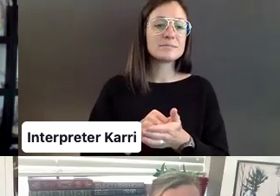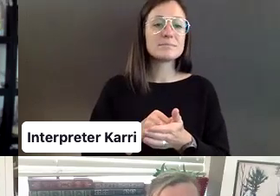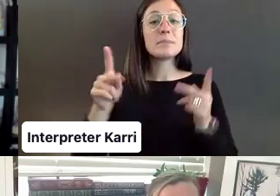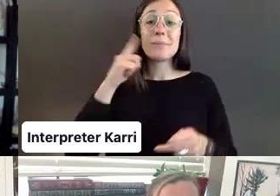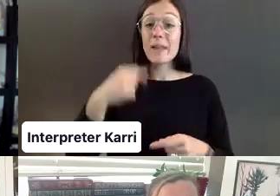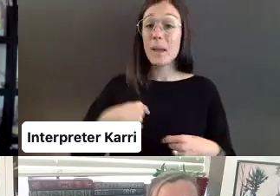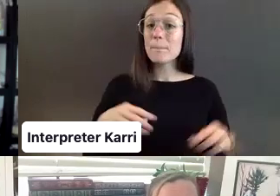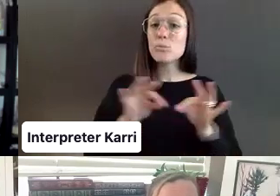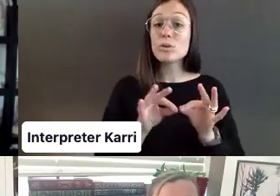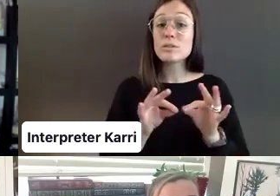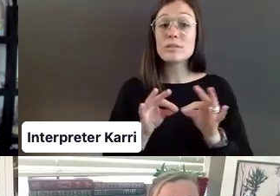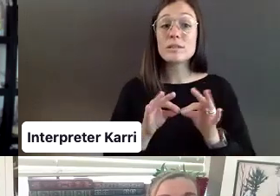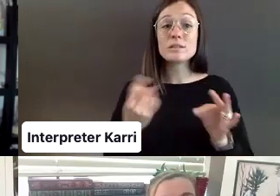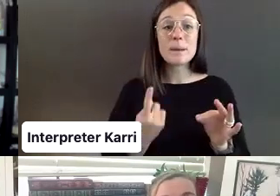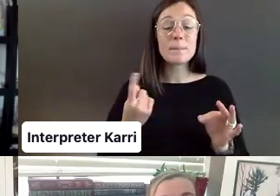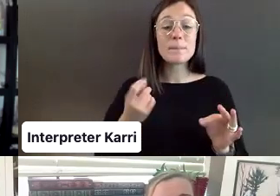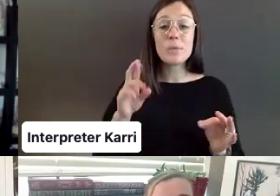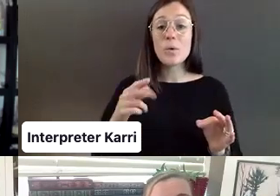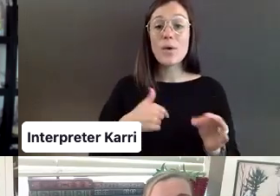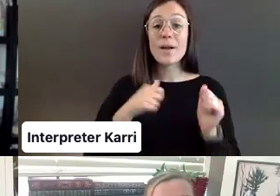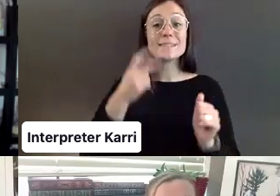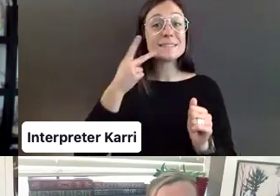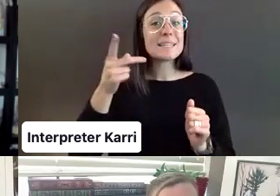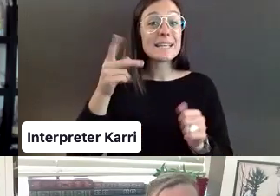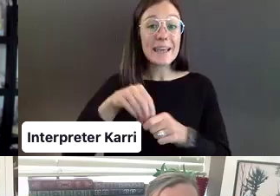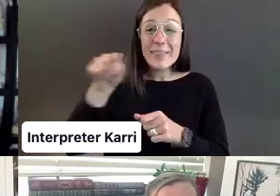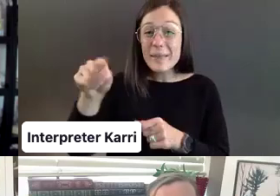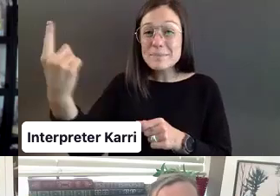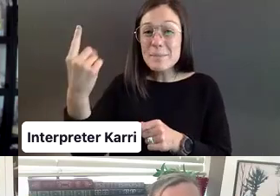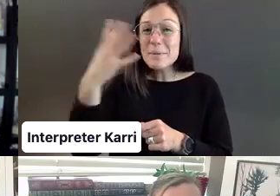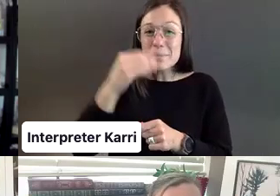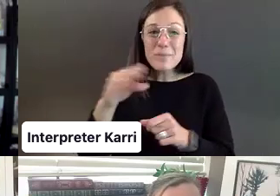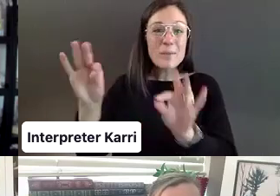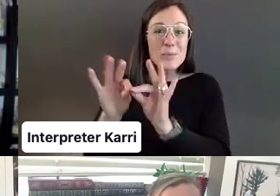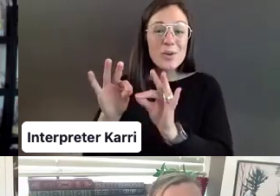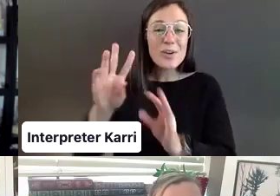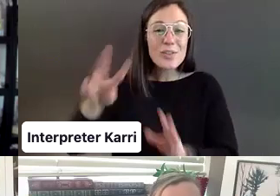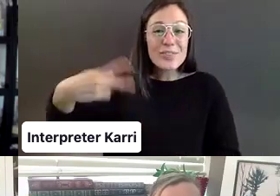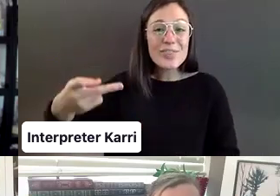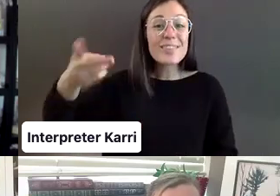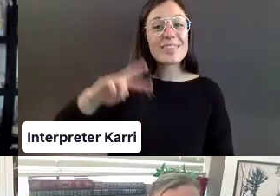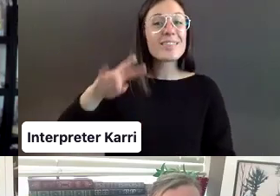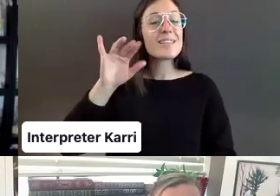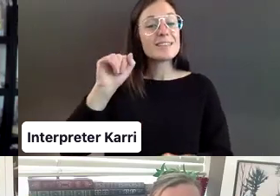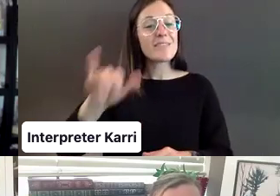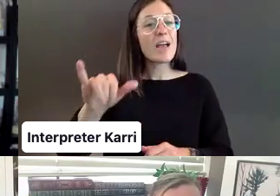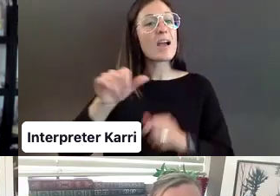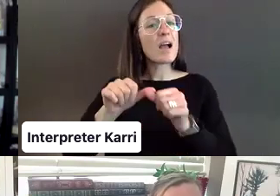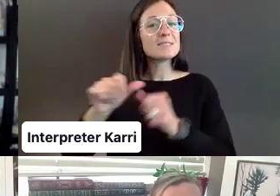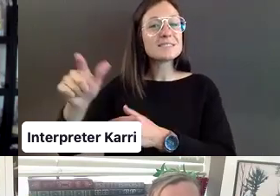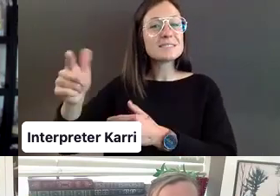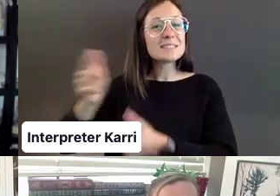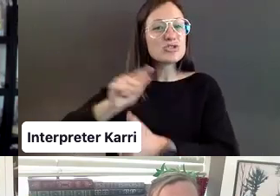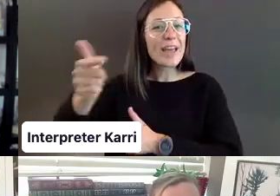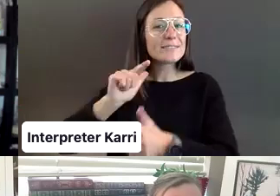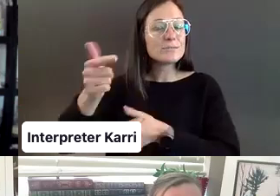worth something, or that I see in them something so beautiful and worthwhile. And I think it's that constant exchange and back and forth